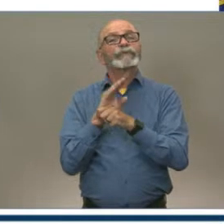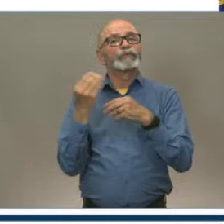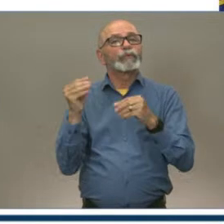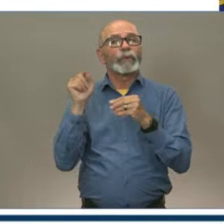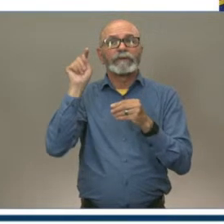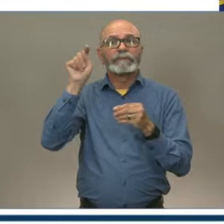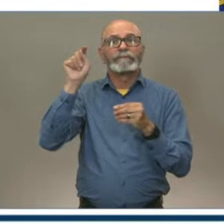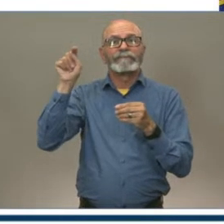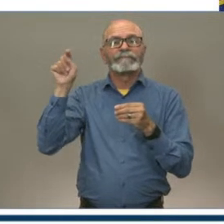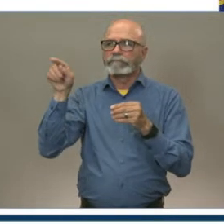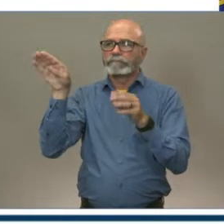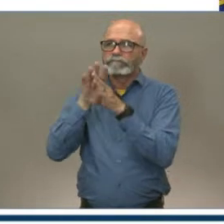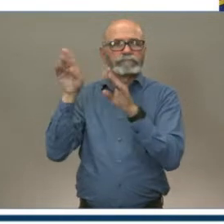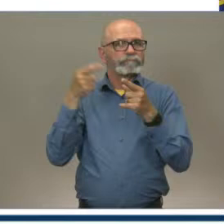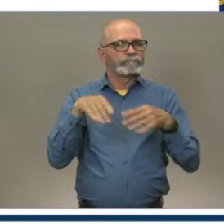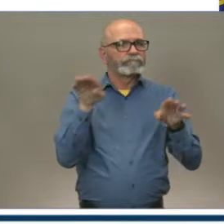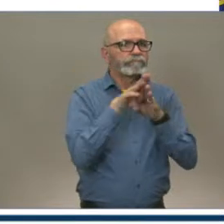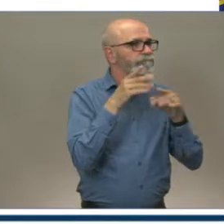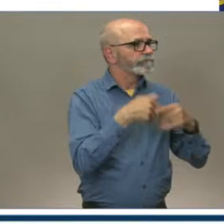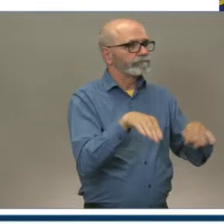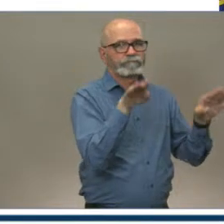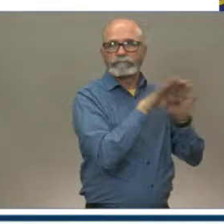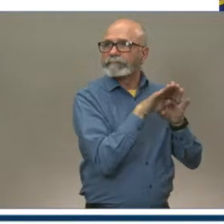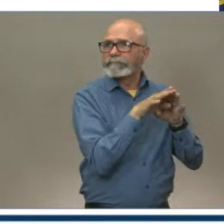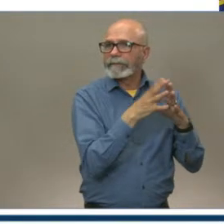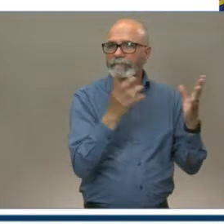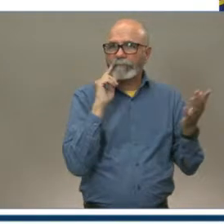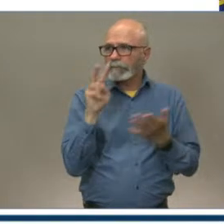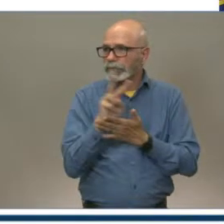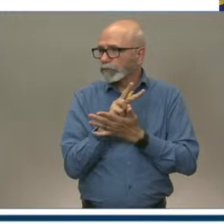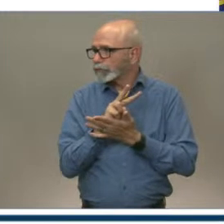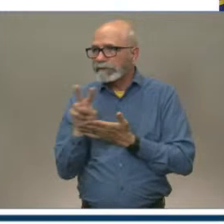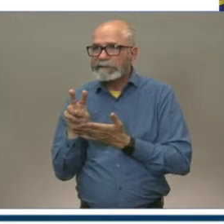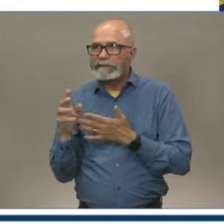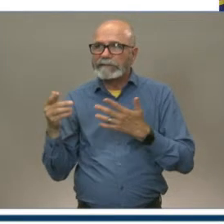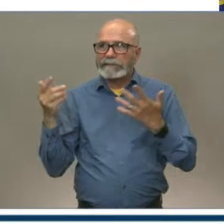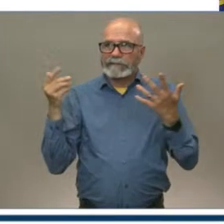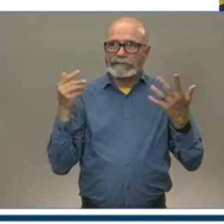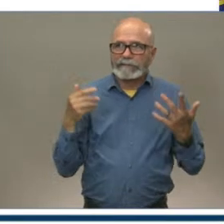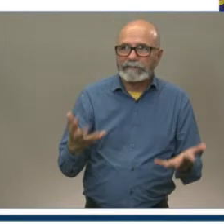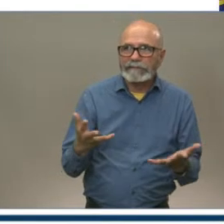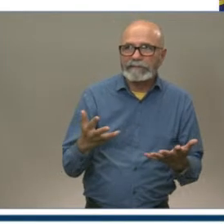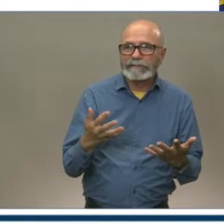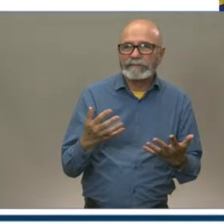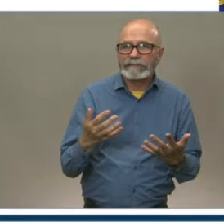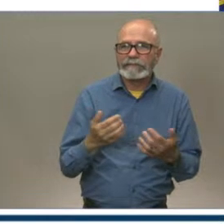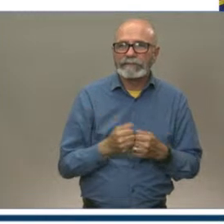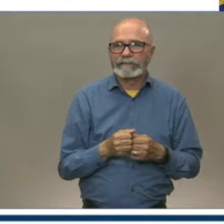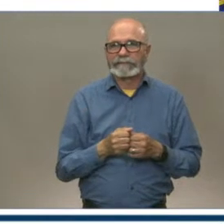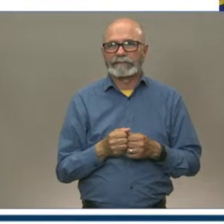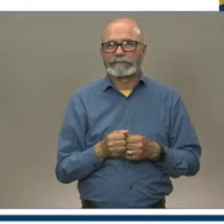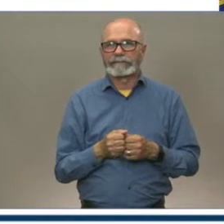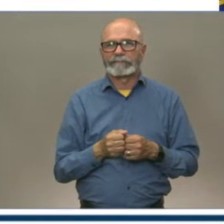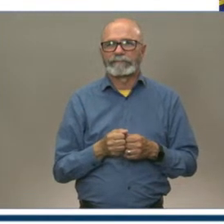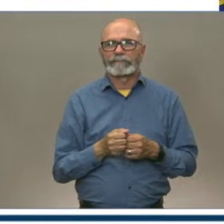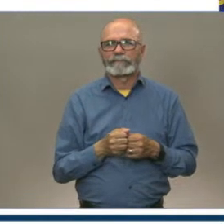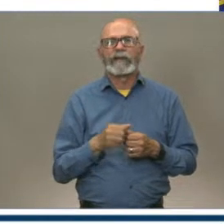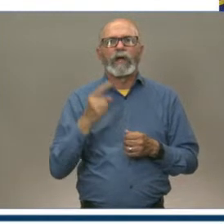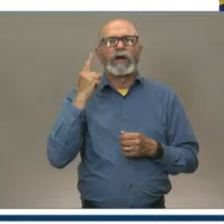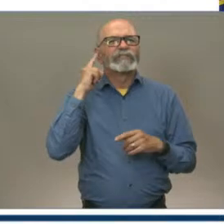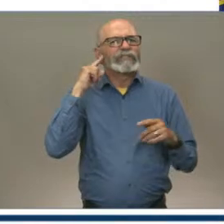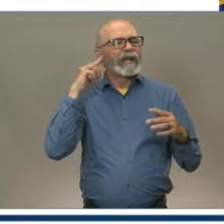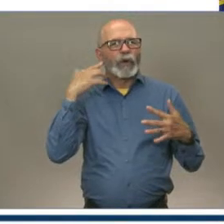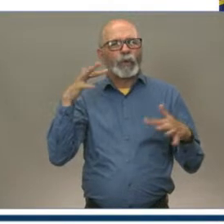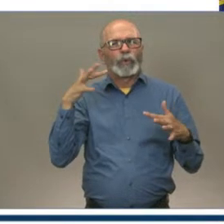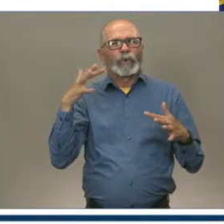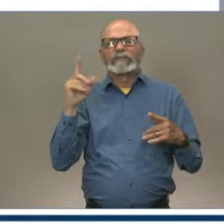for 2 weeks due to closures on transit? And I'm wondering what kind of new supports for businesses might be coming. Yeah, supports for